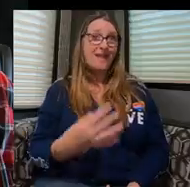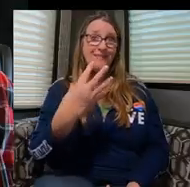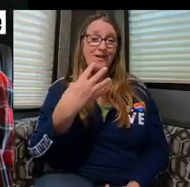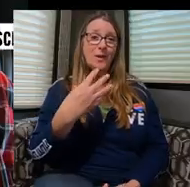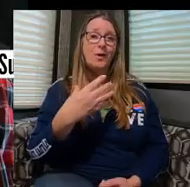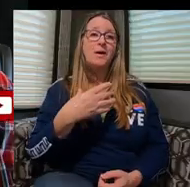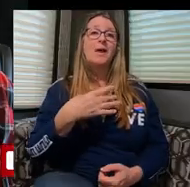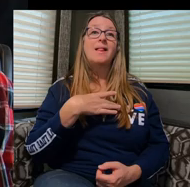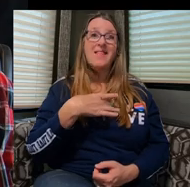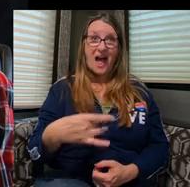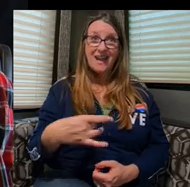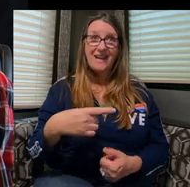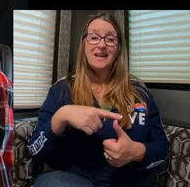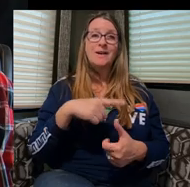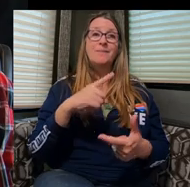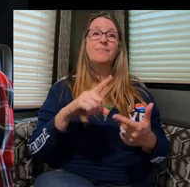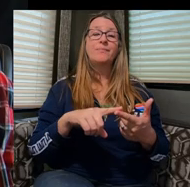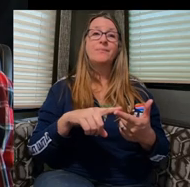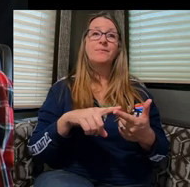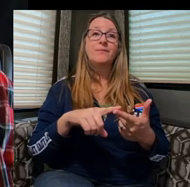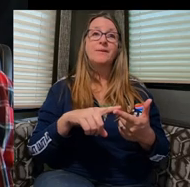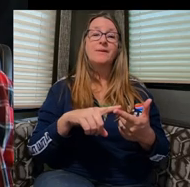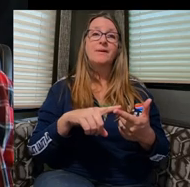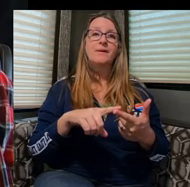Hey, if you like this video, please like.